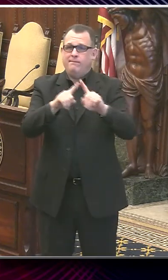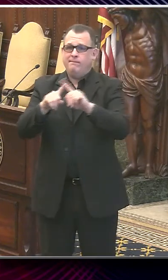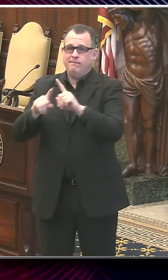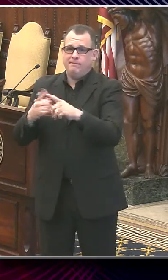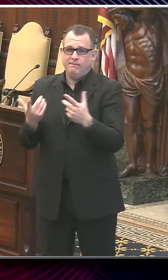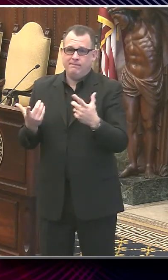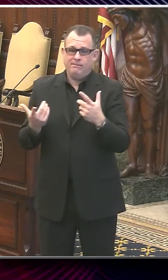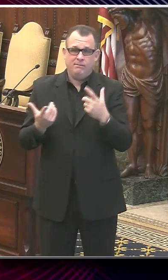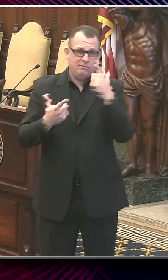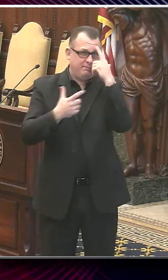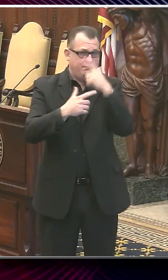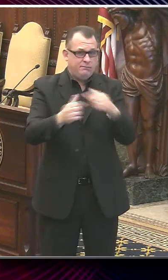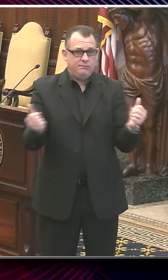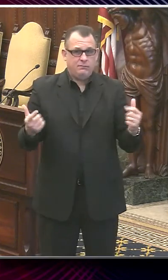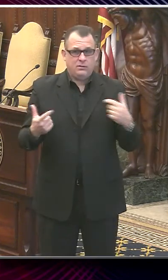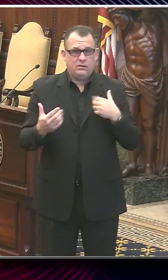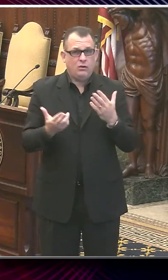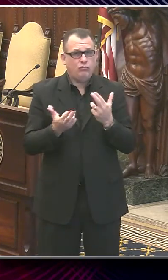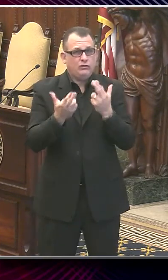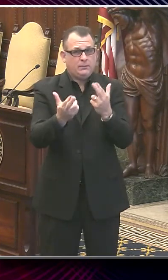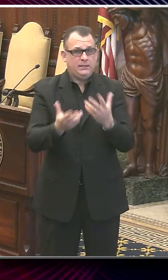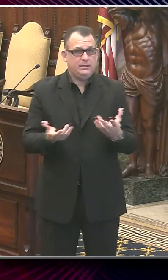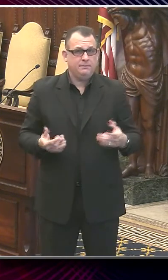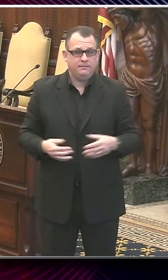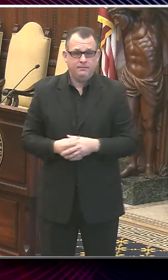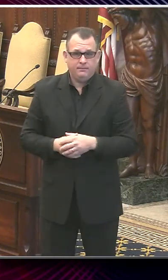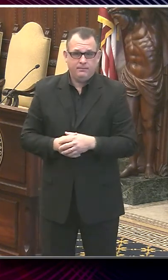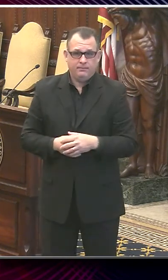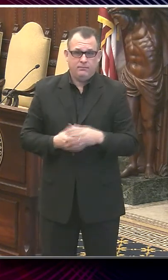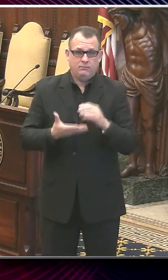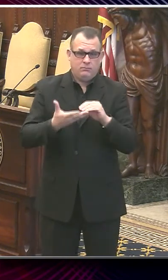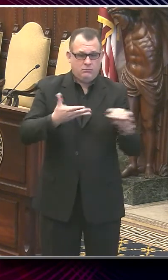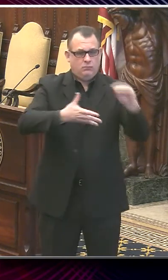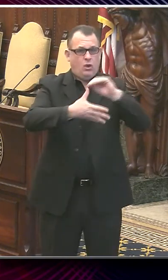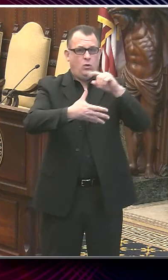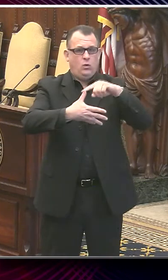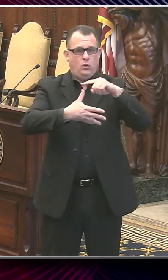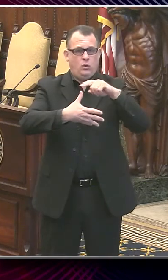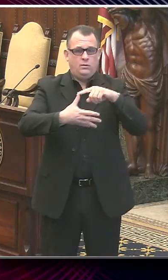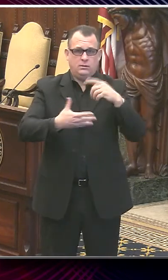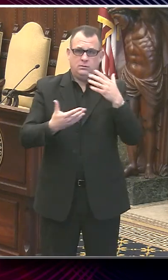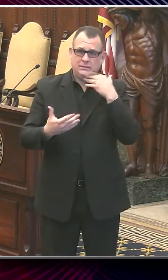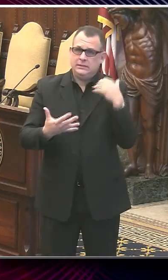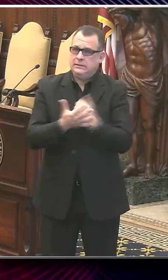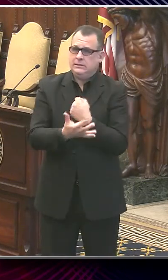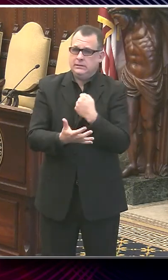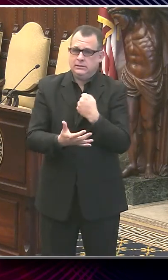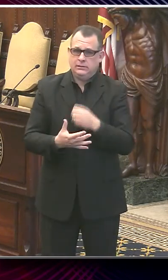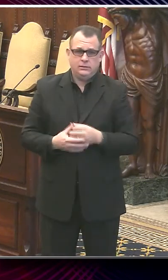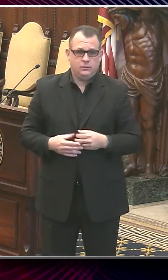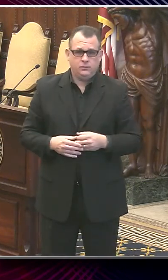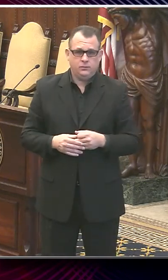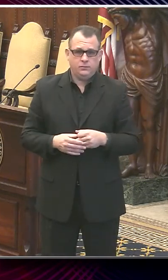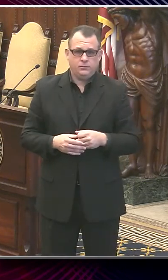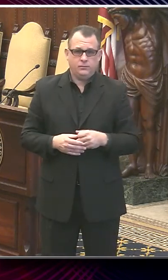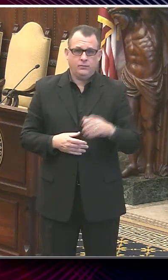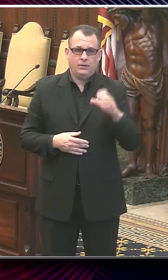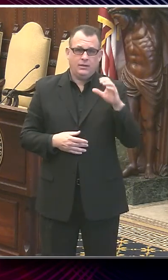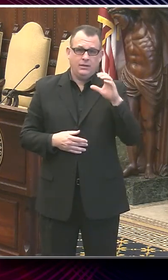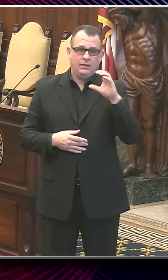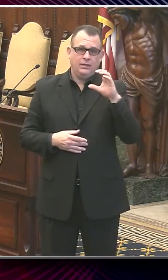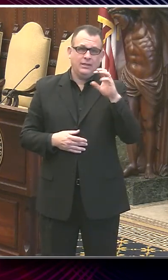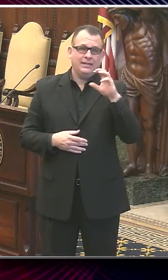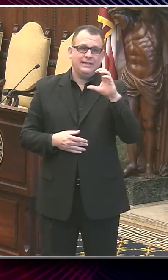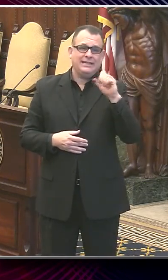through our direct communications to providers. All right, thank you. Thank you, Jack. Let's go to Kennedy Rose of the Philadelphia Business